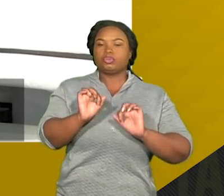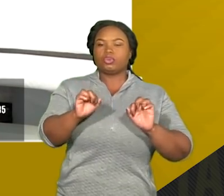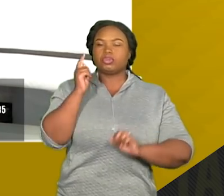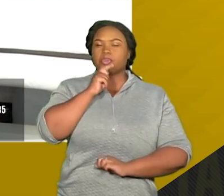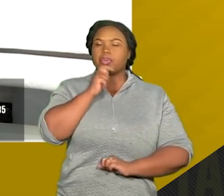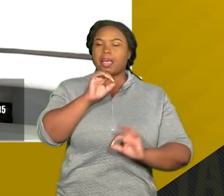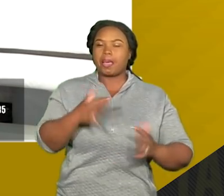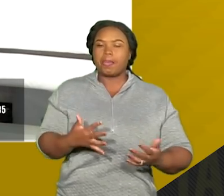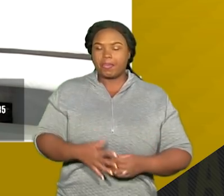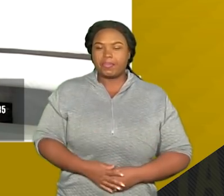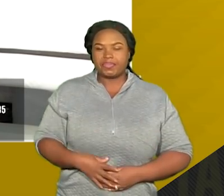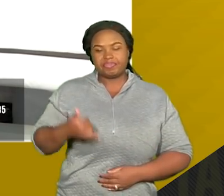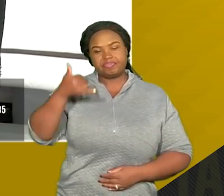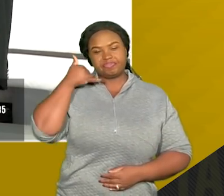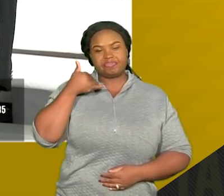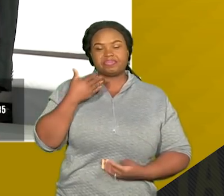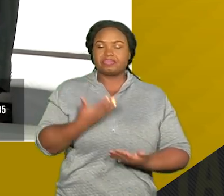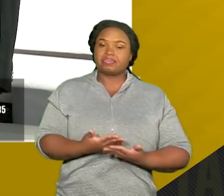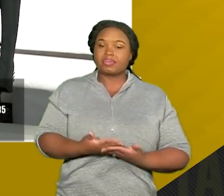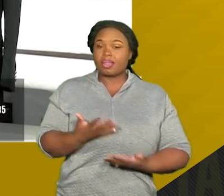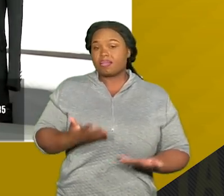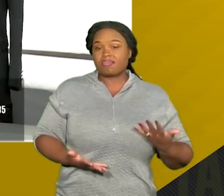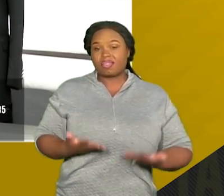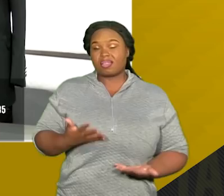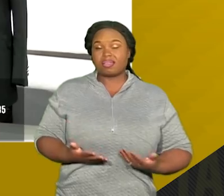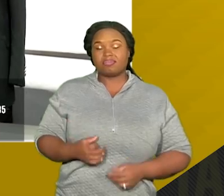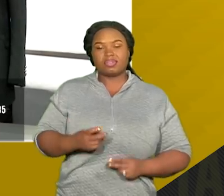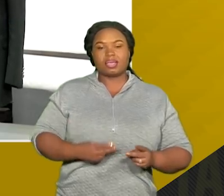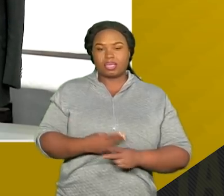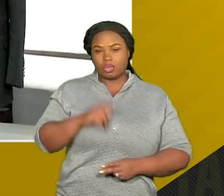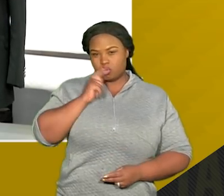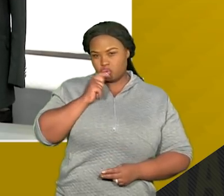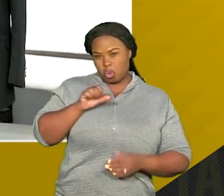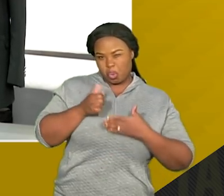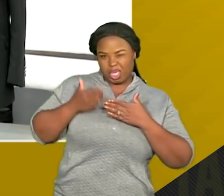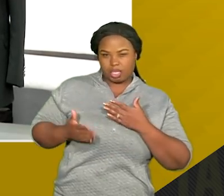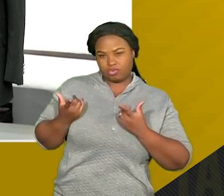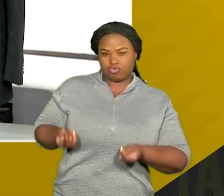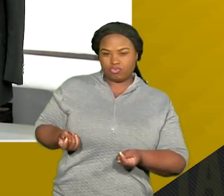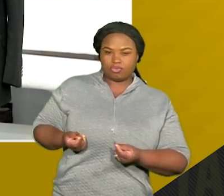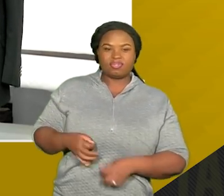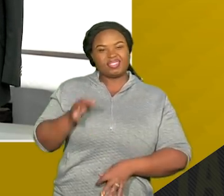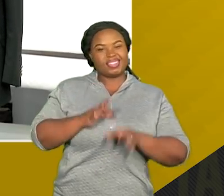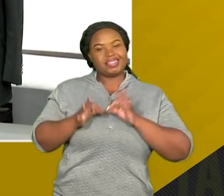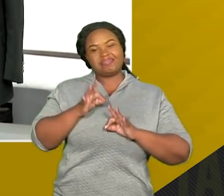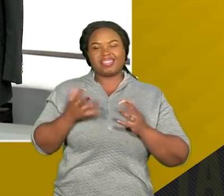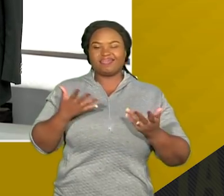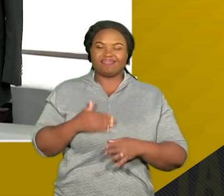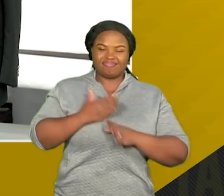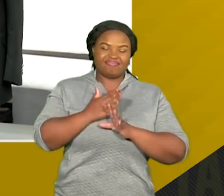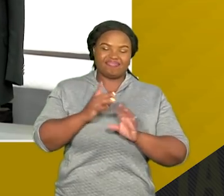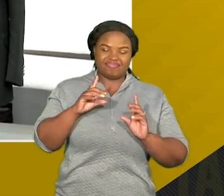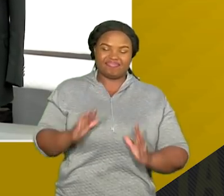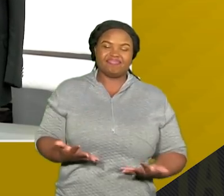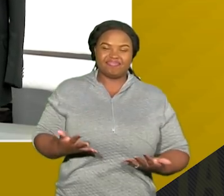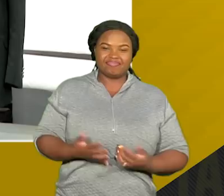it's 011-339-1315 mhlampe nawe kuyenzeka ukuthi mhlampe unakho ubuthakathi mhlampe ngama-weekends usichazele nje ukuthi usebenza kanjani